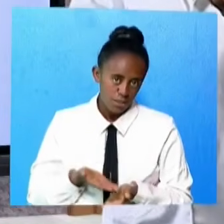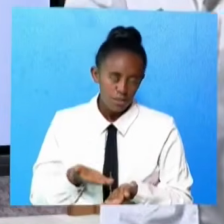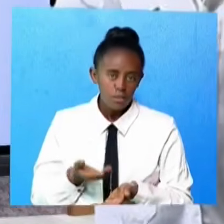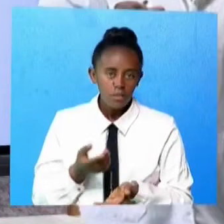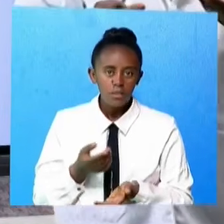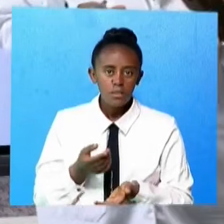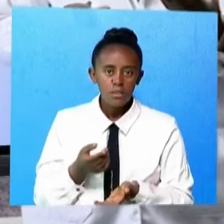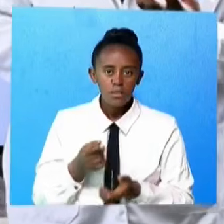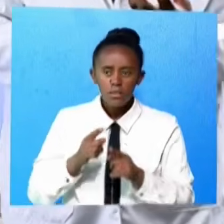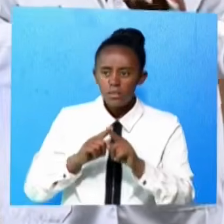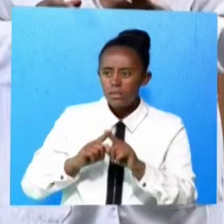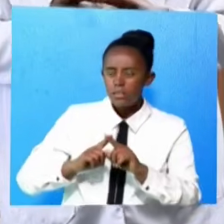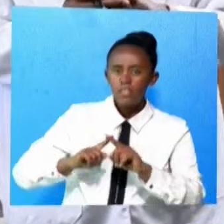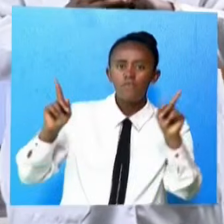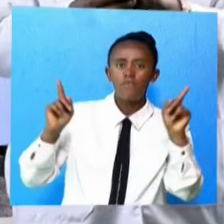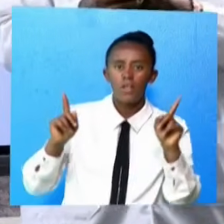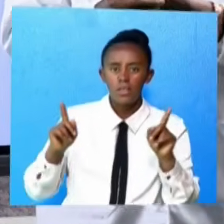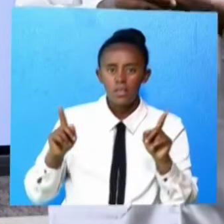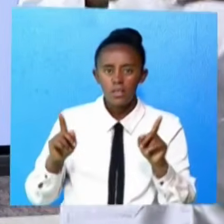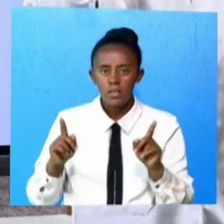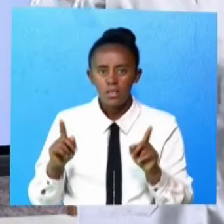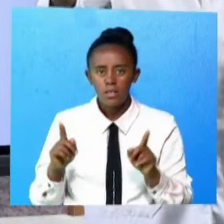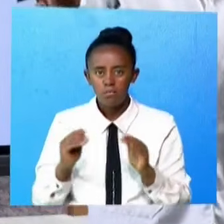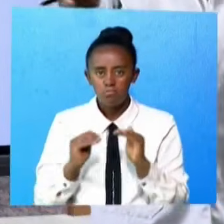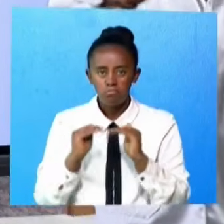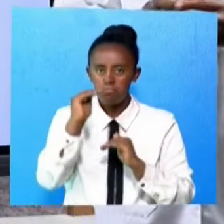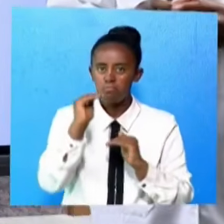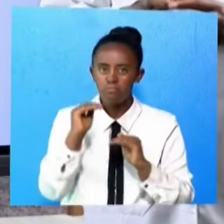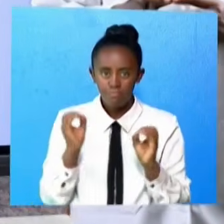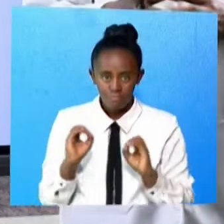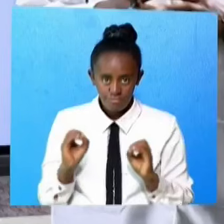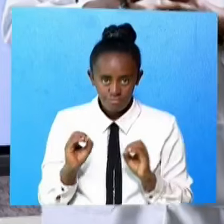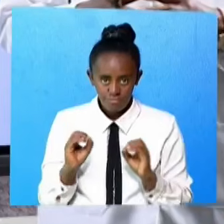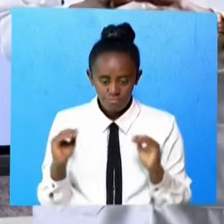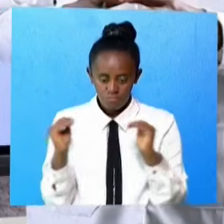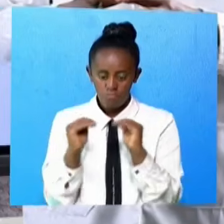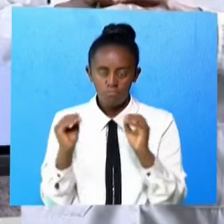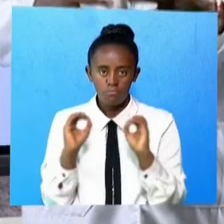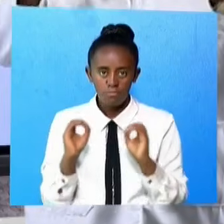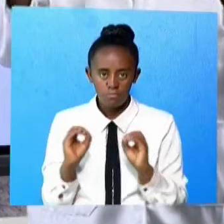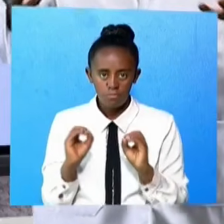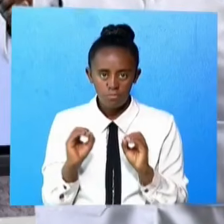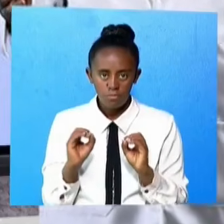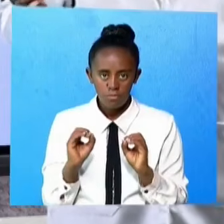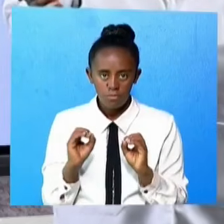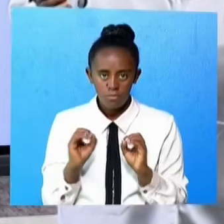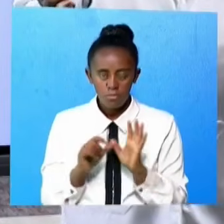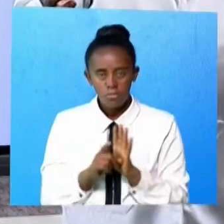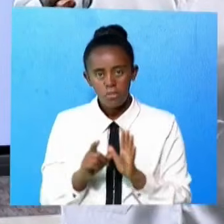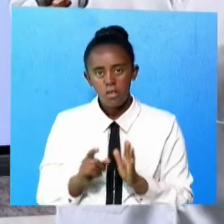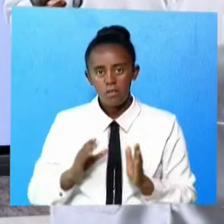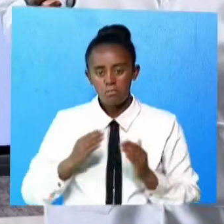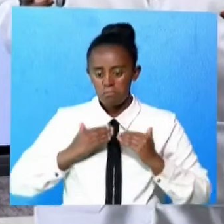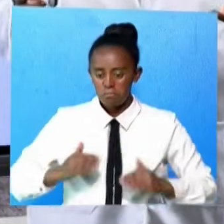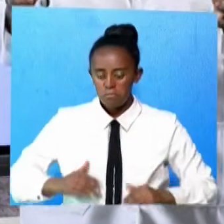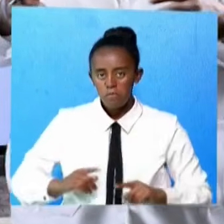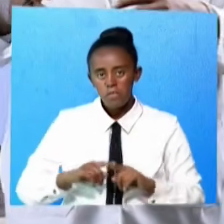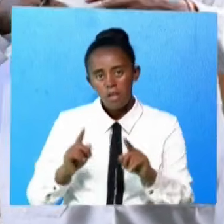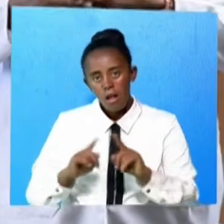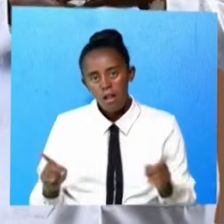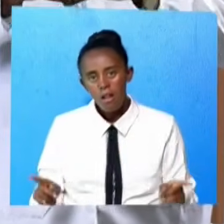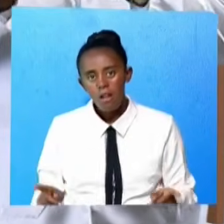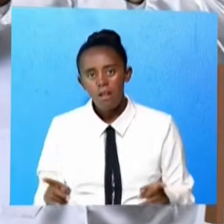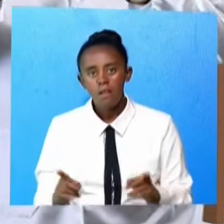are different in their structure, in their physical, right, fitness, in their manner, okay, in